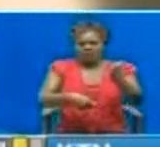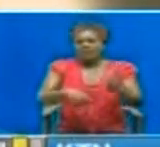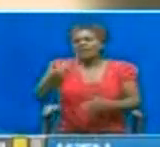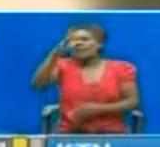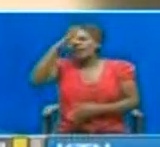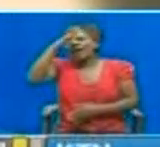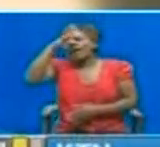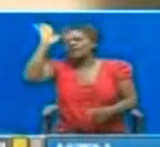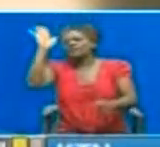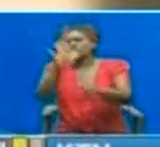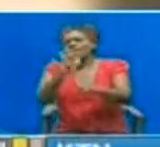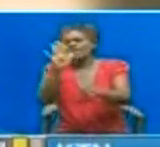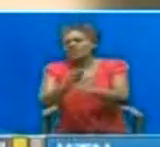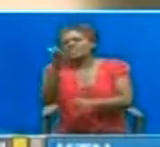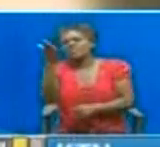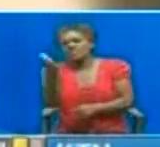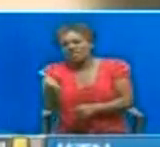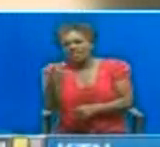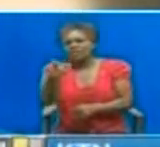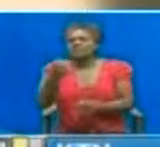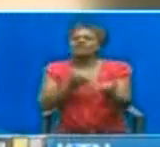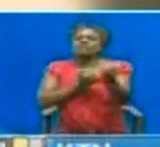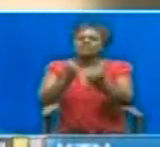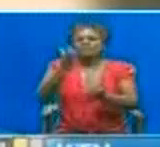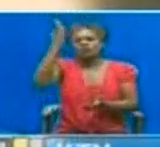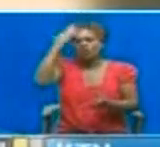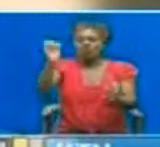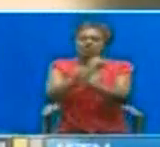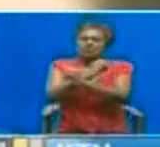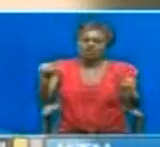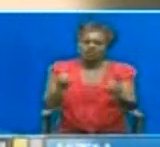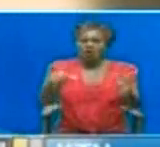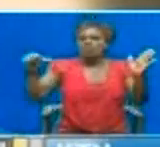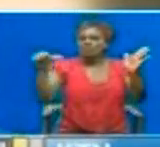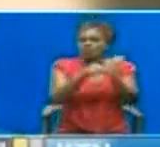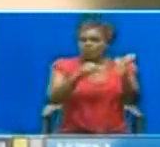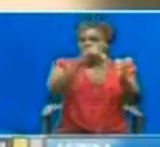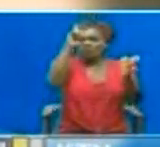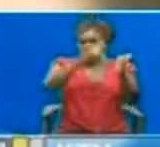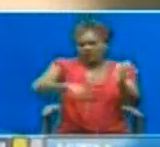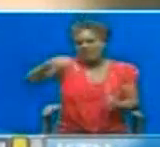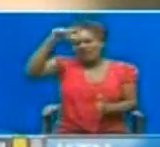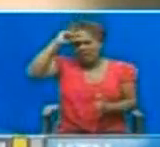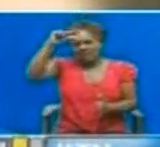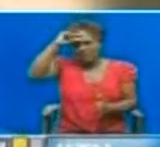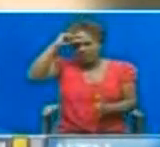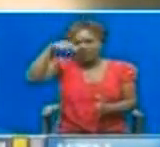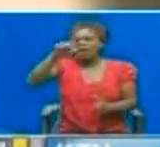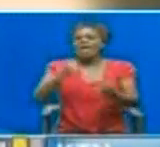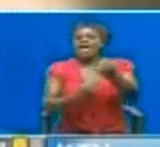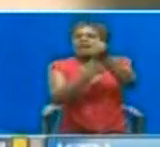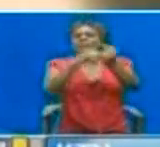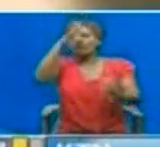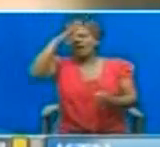wengi. Na walagai wanajita wanabiashara. Shida ni kwamba serikali inaonekana ni kana kwamba